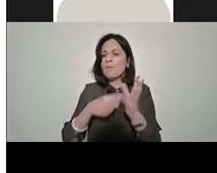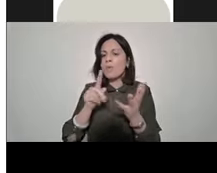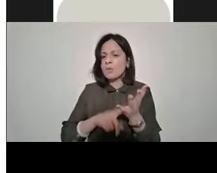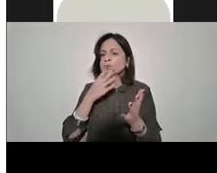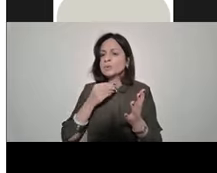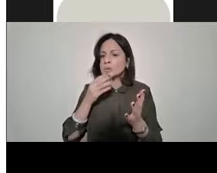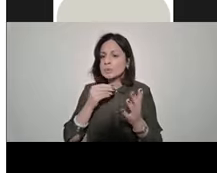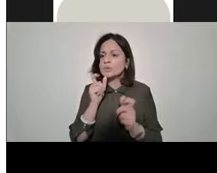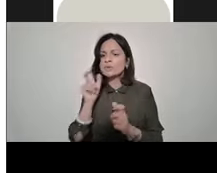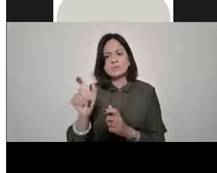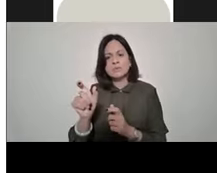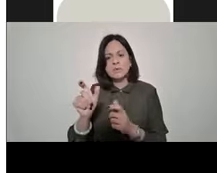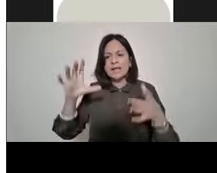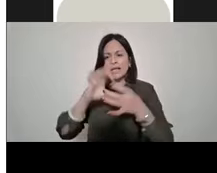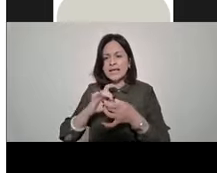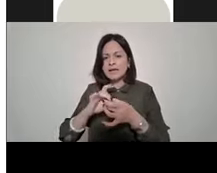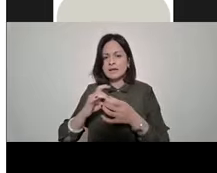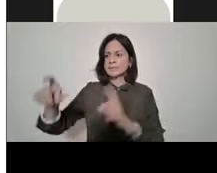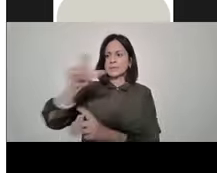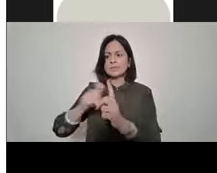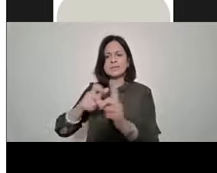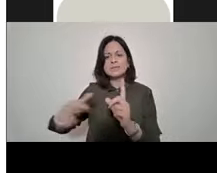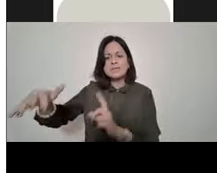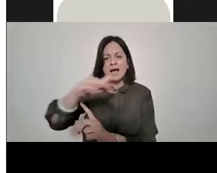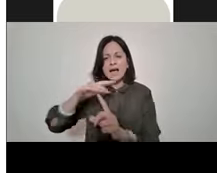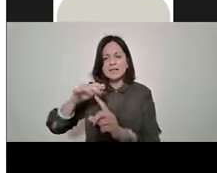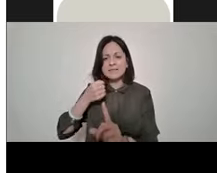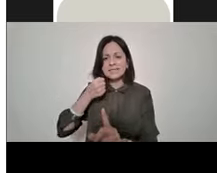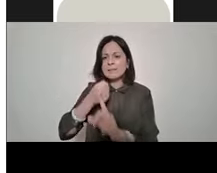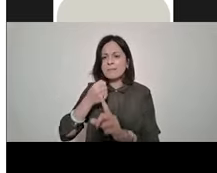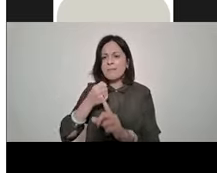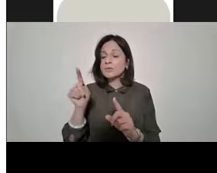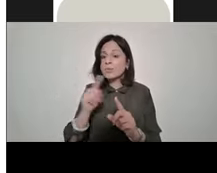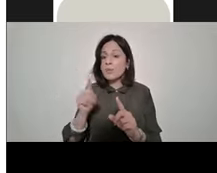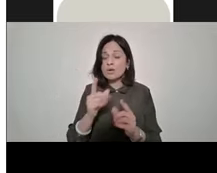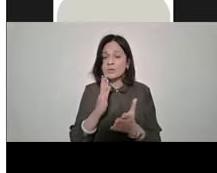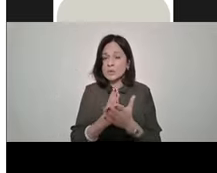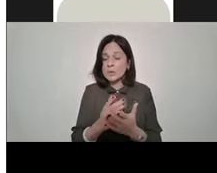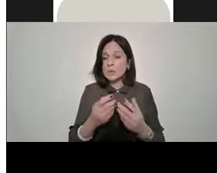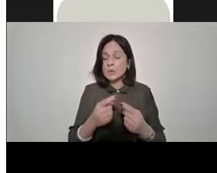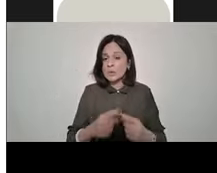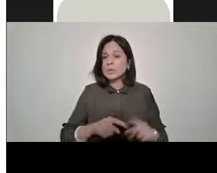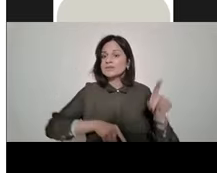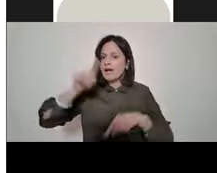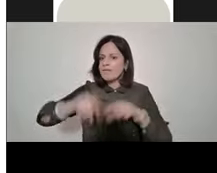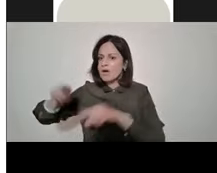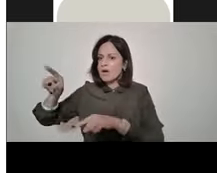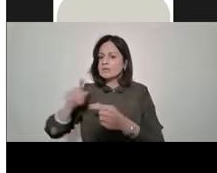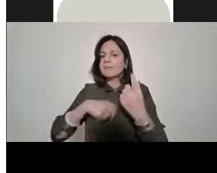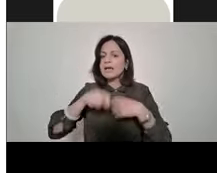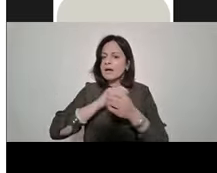to talk about the societal impact of super diversity. And she talks about it leading to hyperlingual